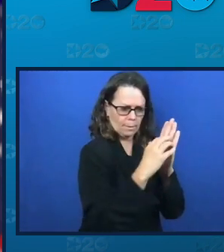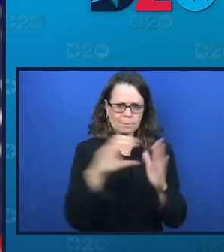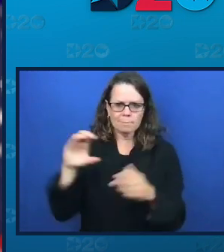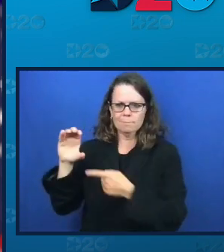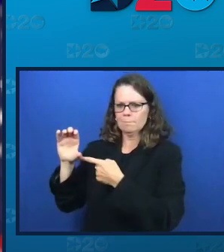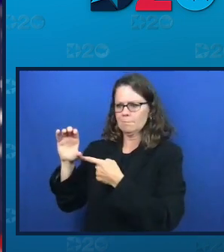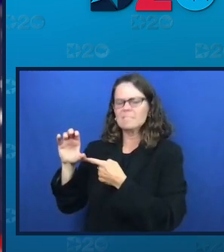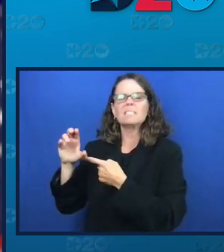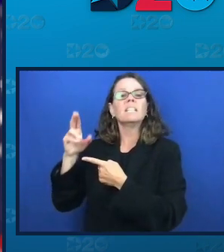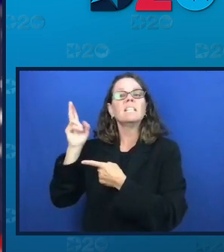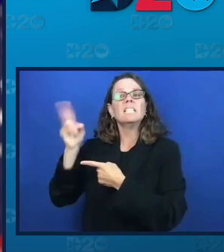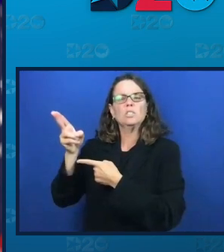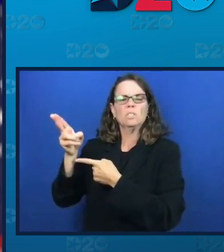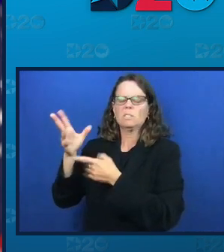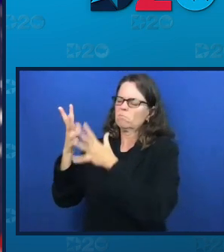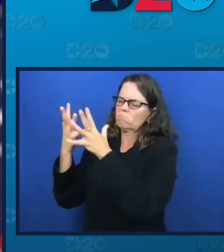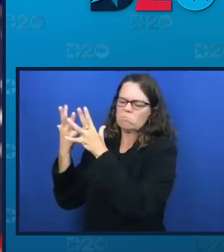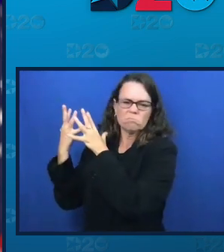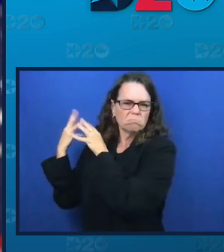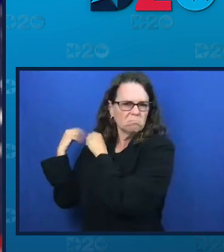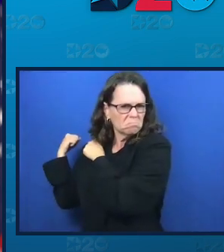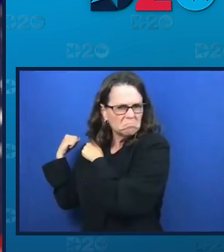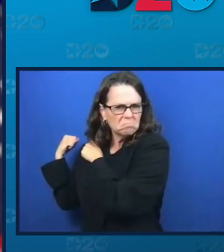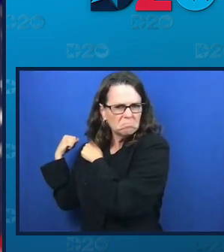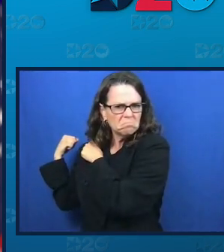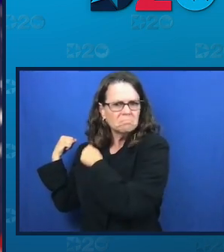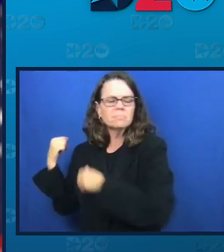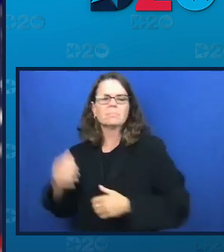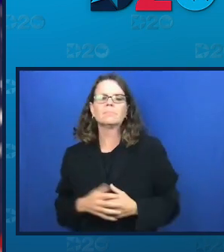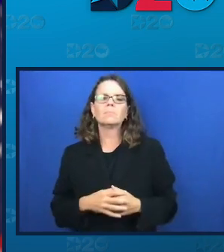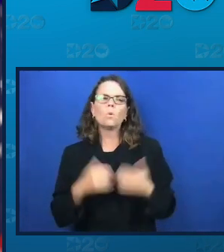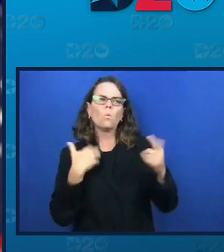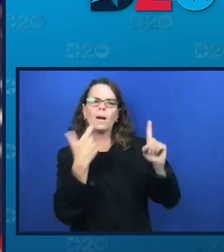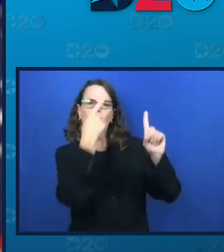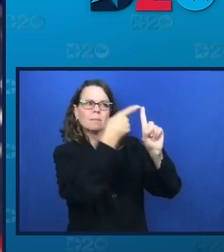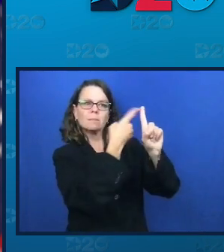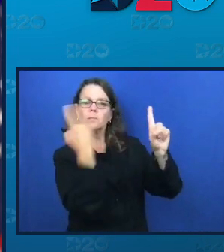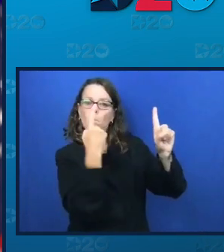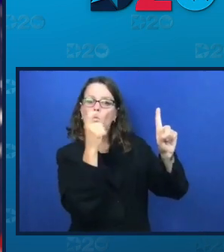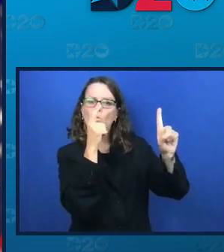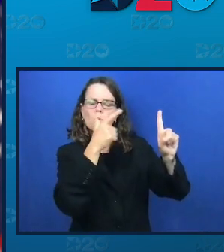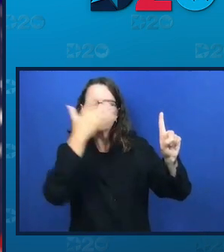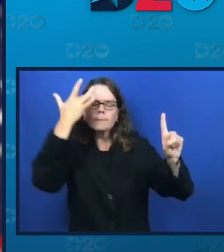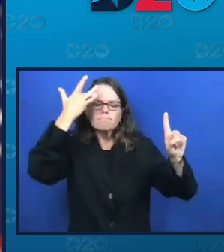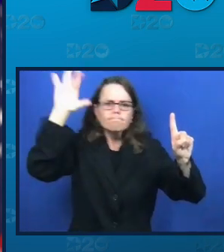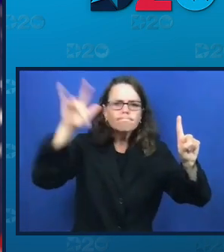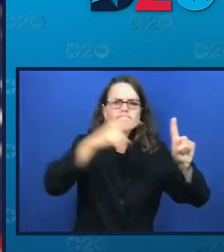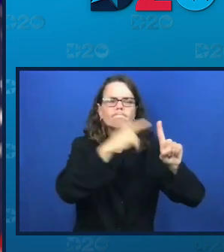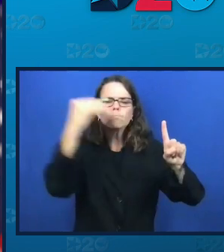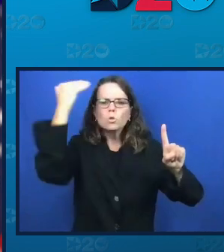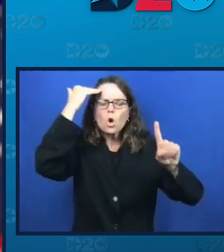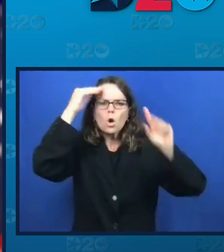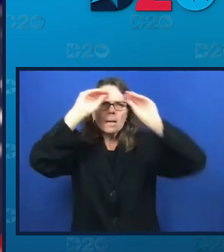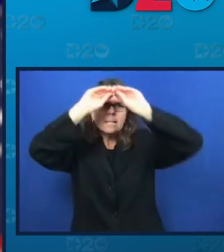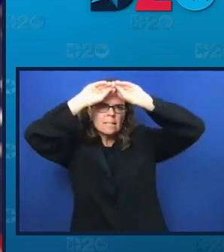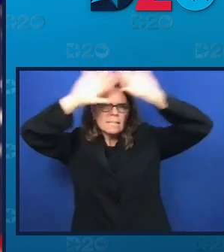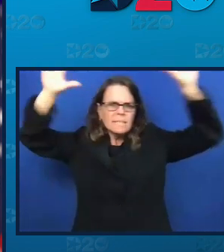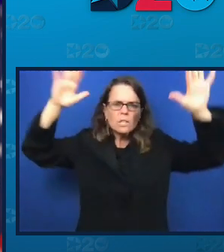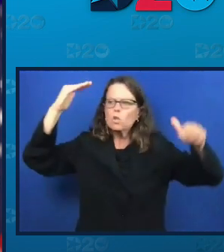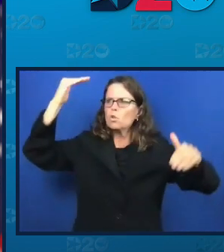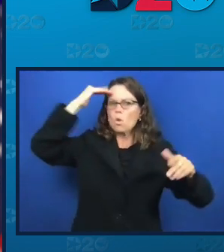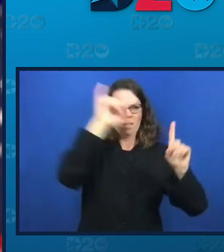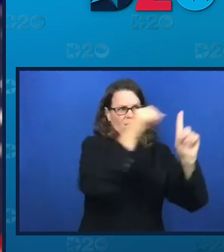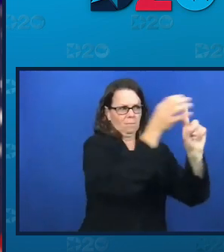stability, sanity and competence back to the White House. Joe and Kamala, go get them for all of